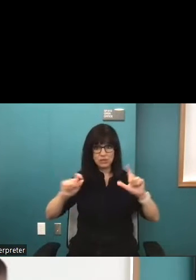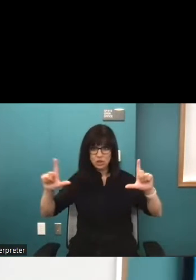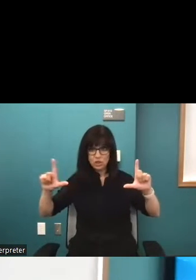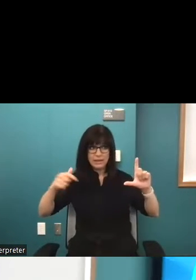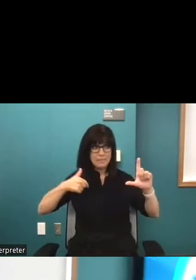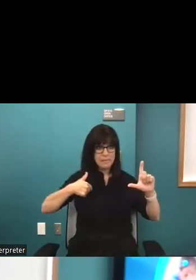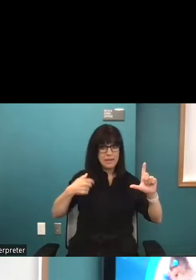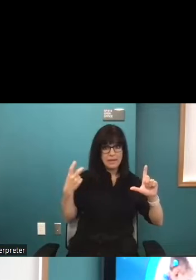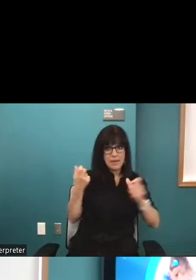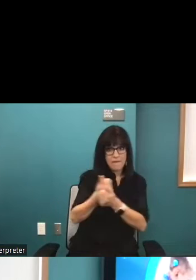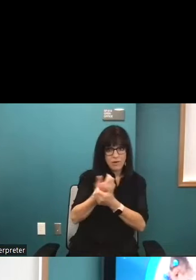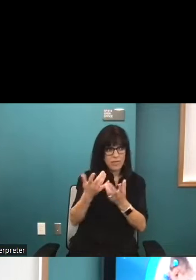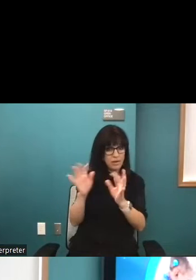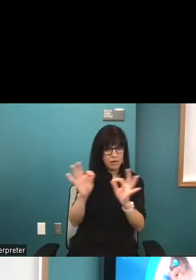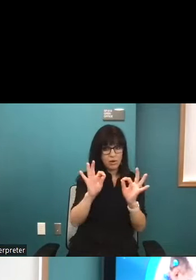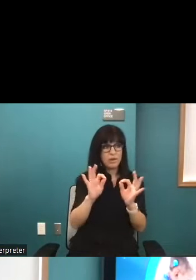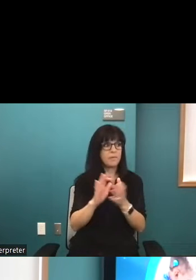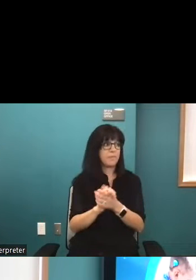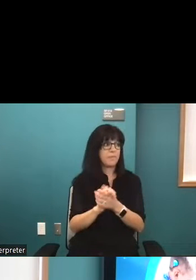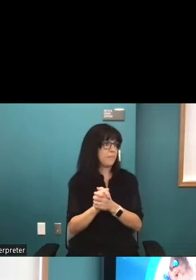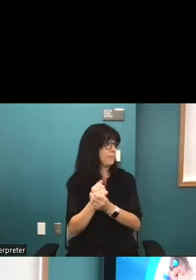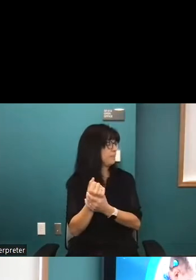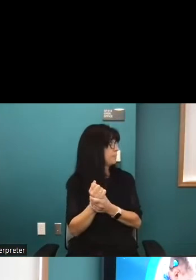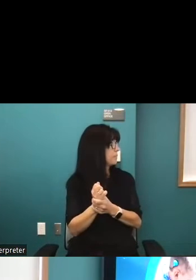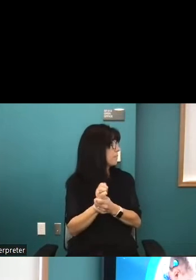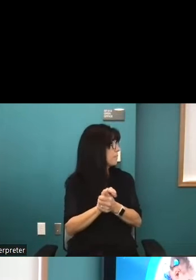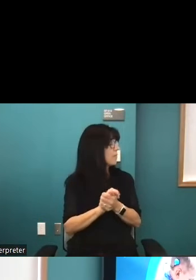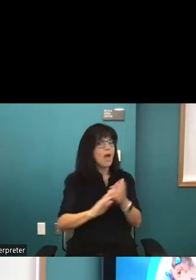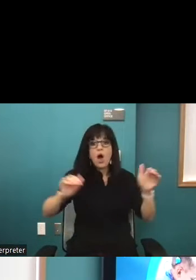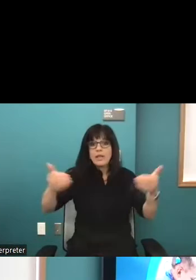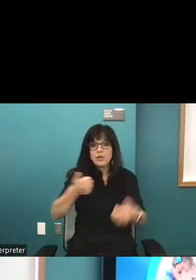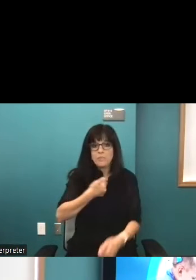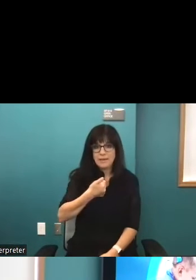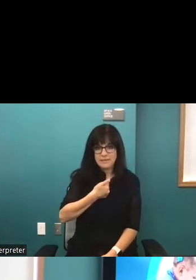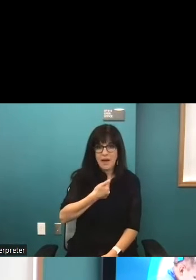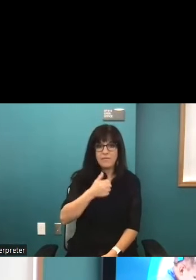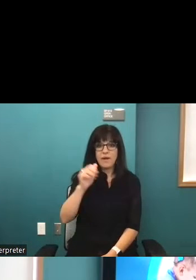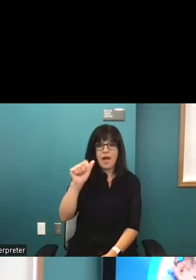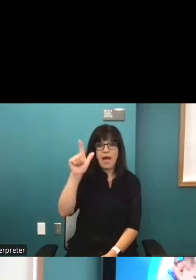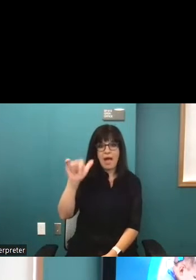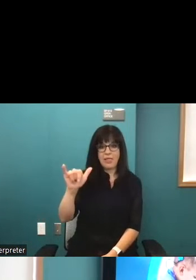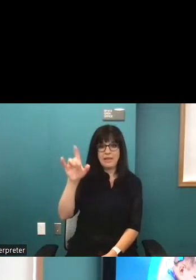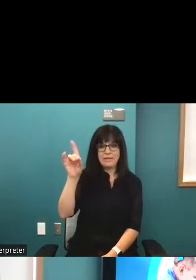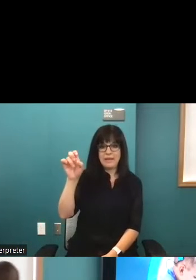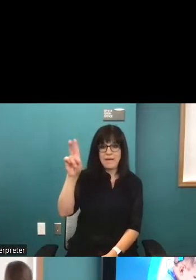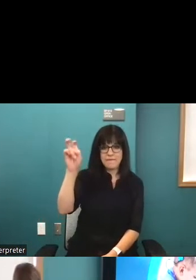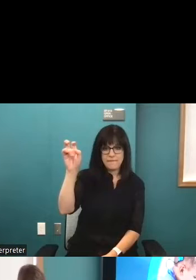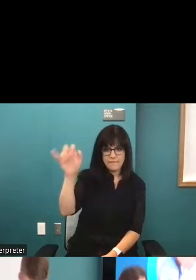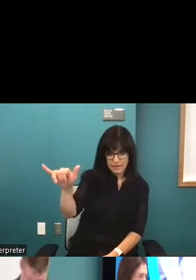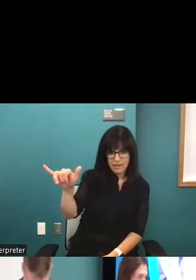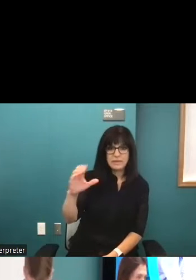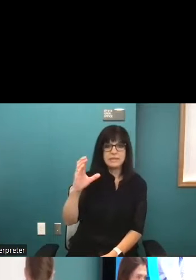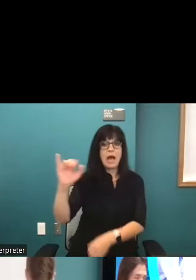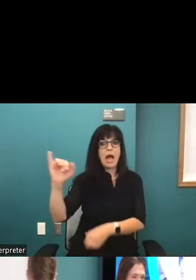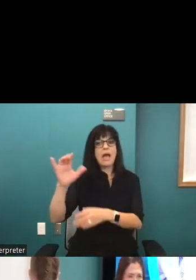screen? Everything's okay. So I'll just go ahead and introduce myself first. I'm Allie Debbie. I'm the cochlear